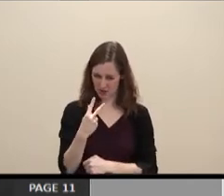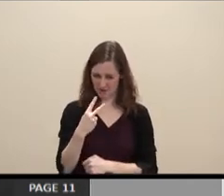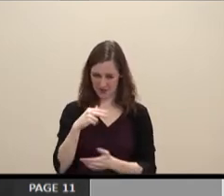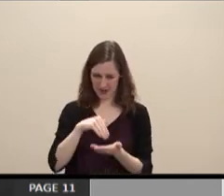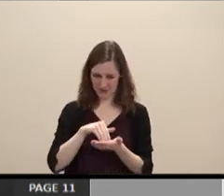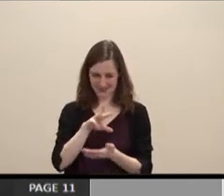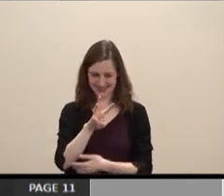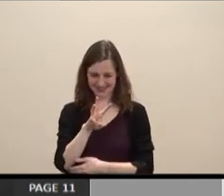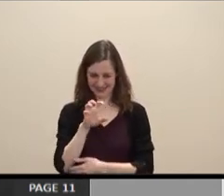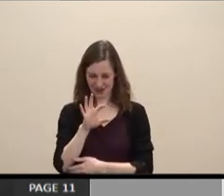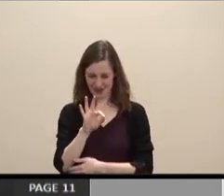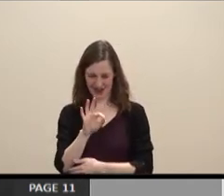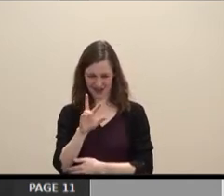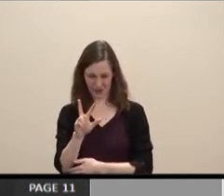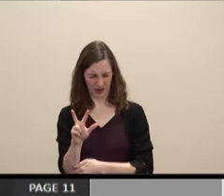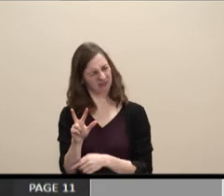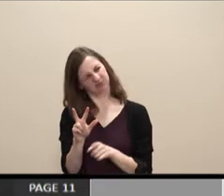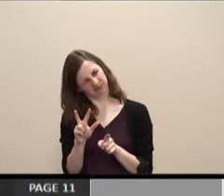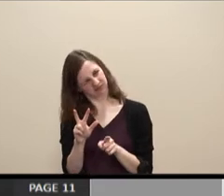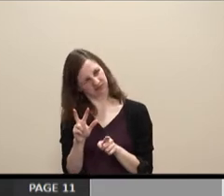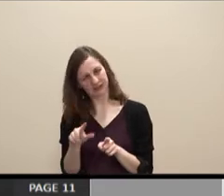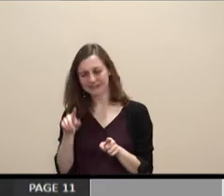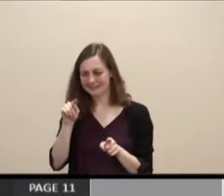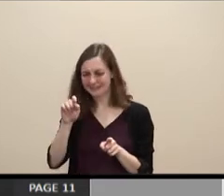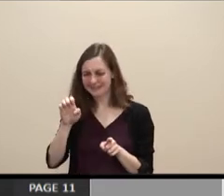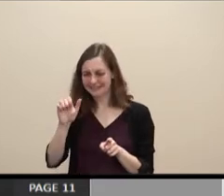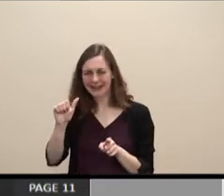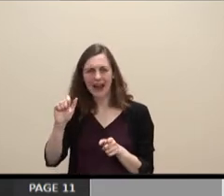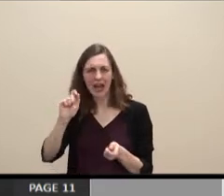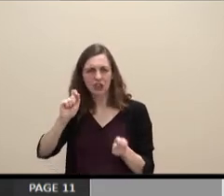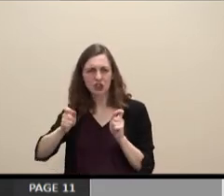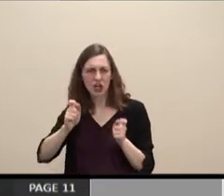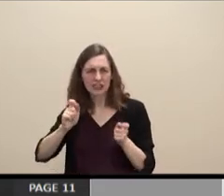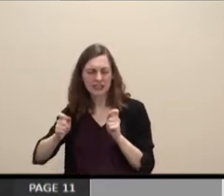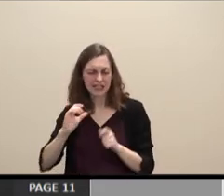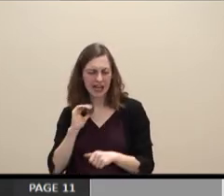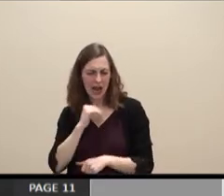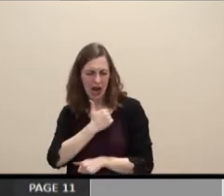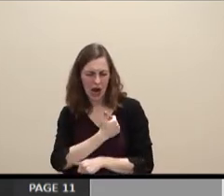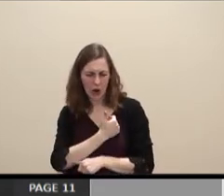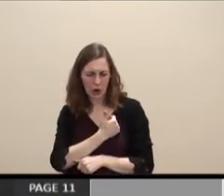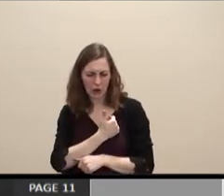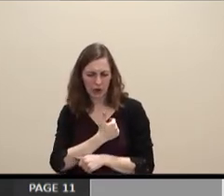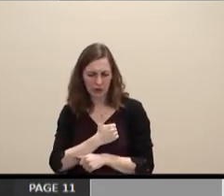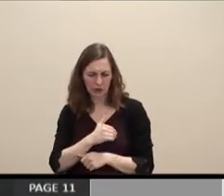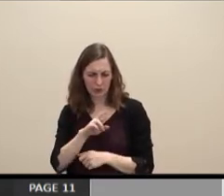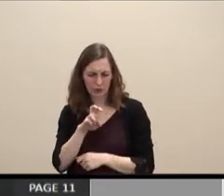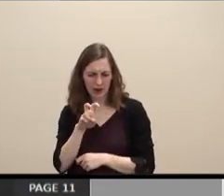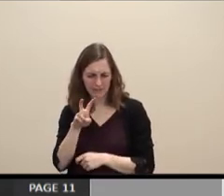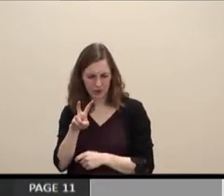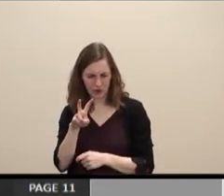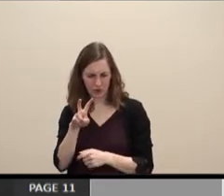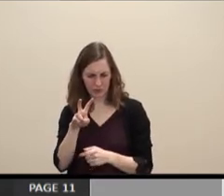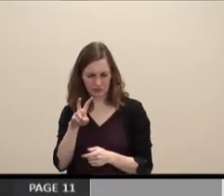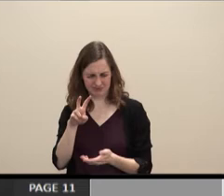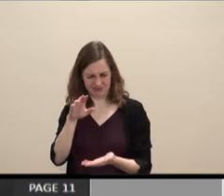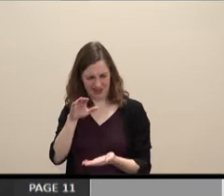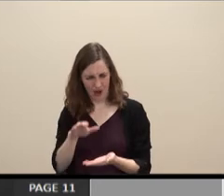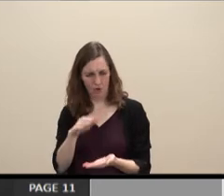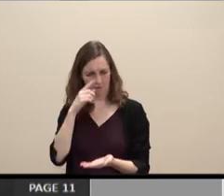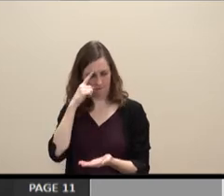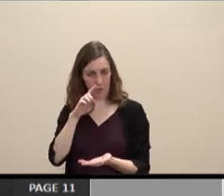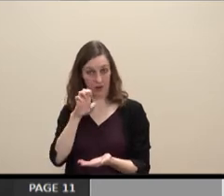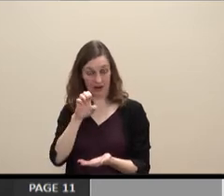12,693, because the way TEA adjusted our foundation school program revenue downward for the ESSER funds was